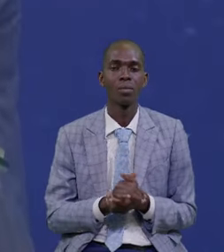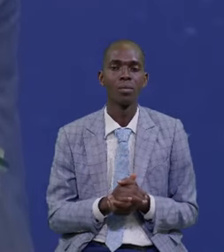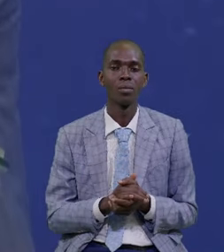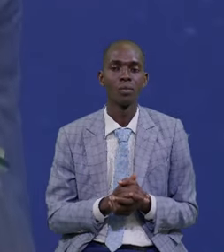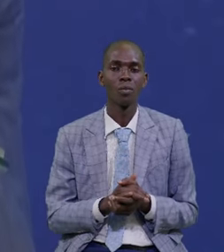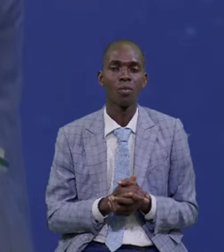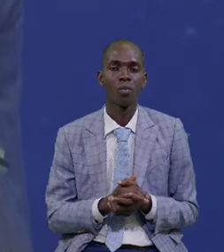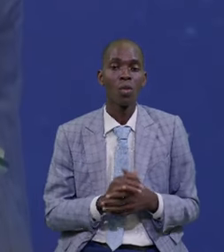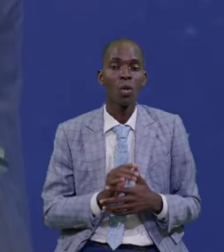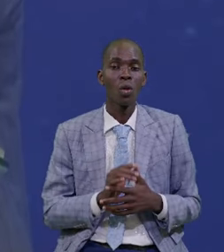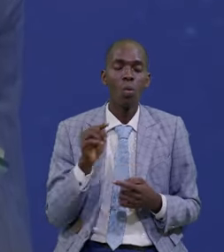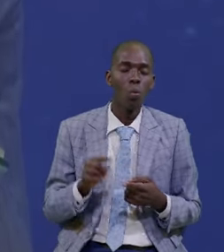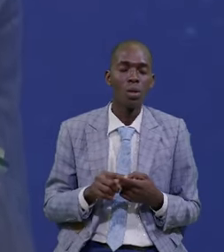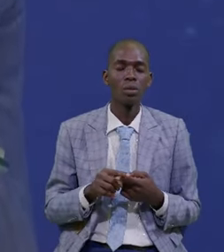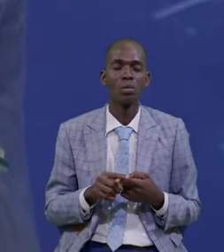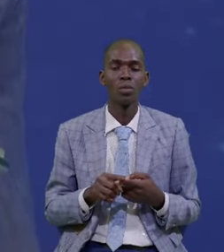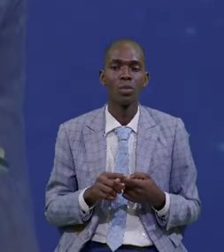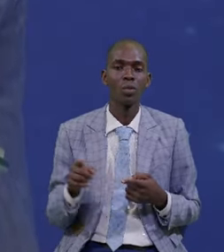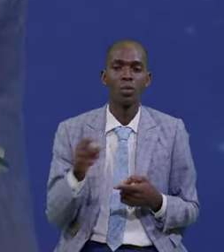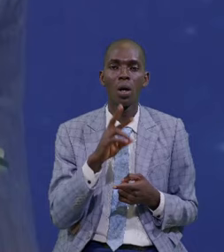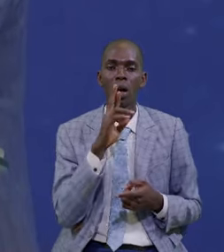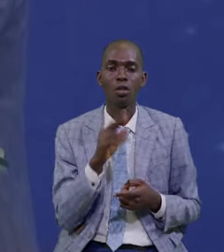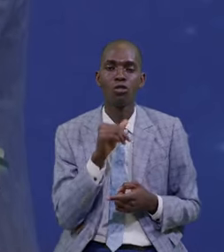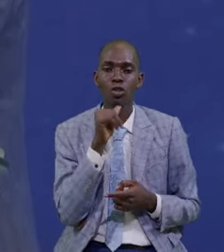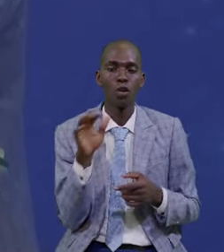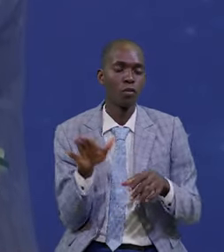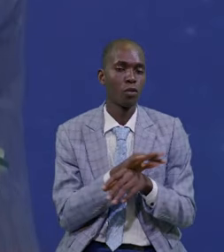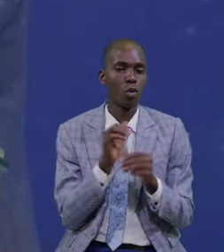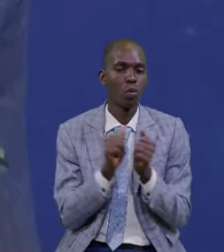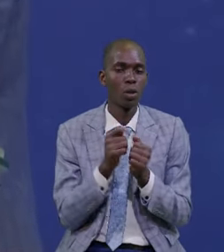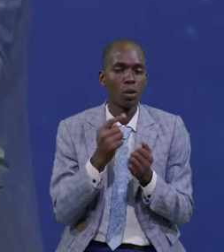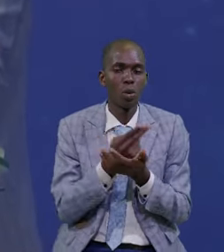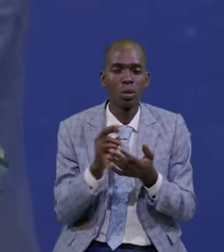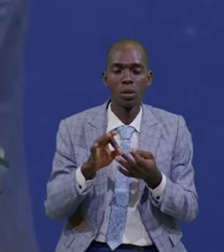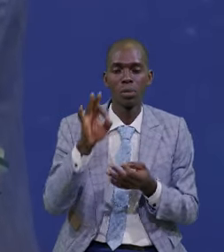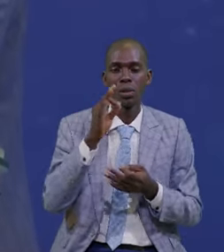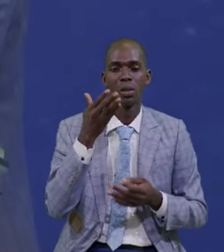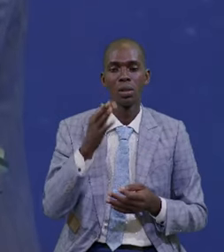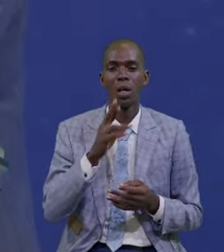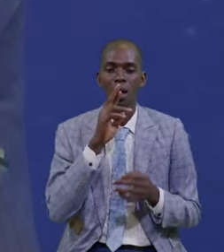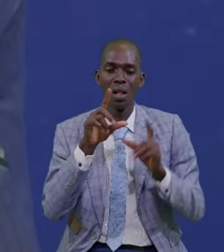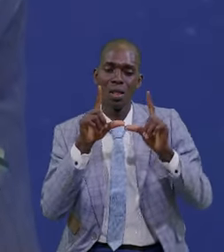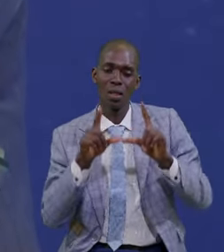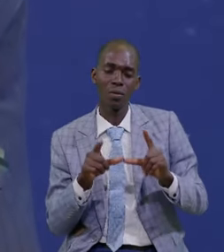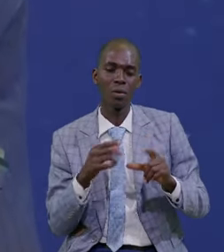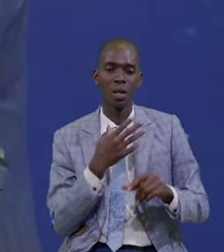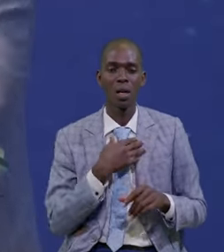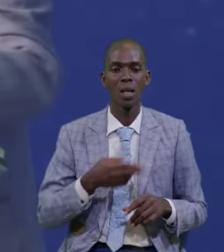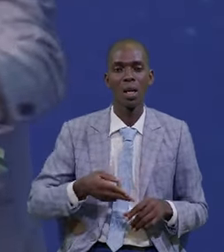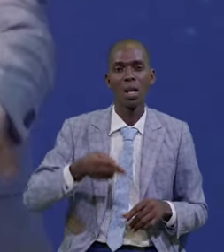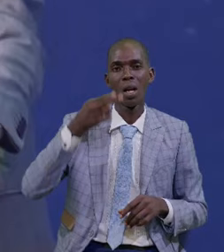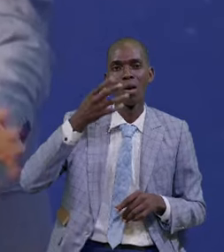not filled with the Holy Ghost, there are levels and heights of truth that you